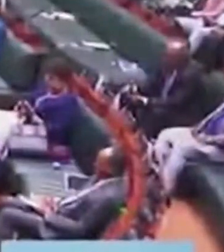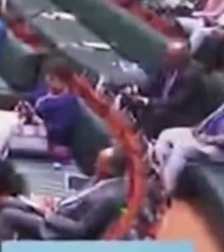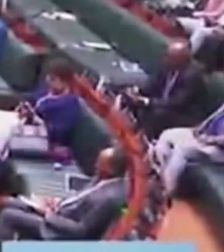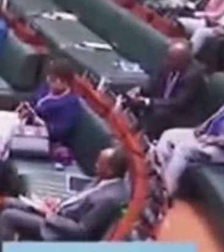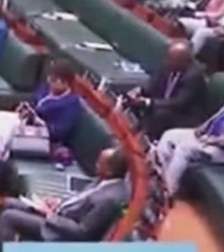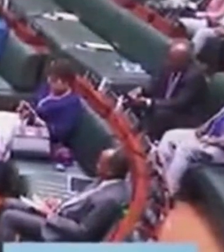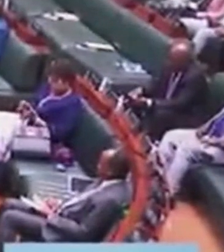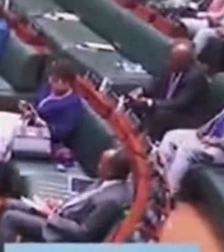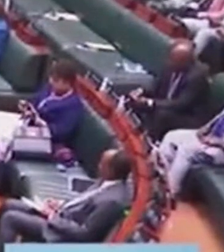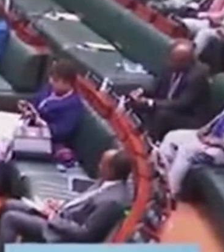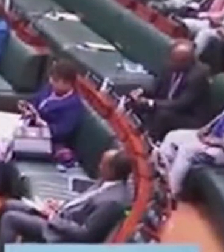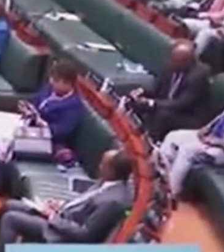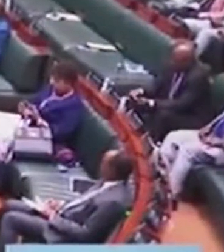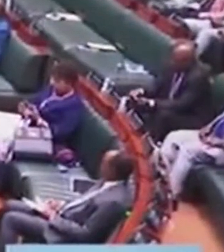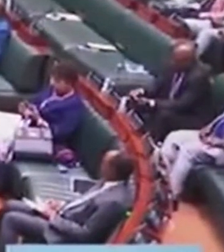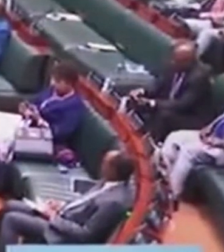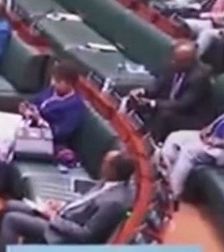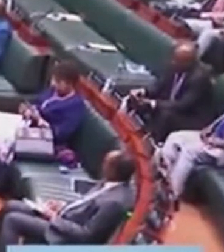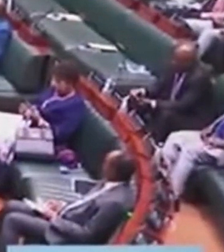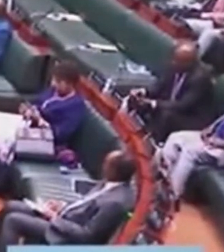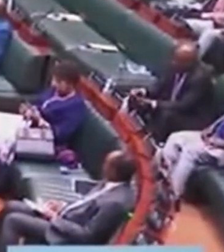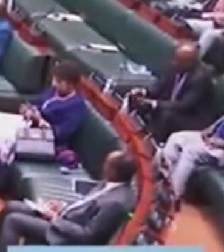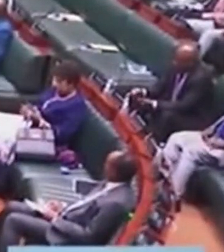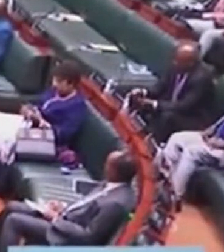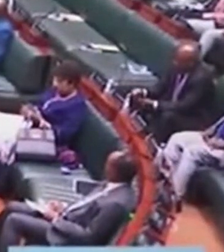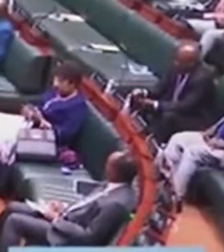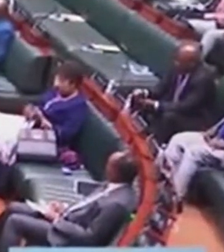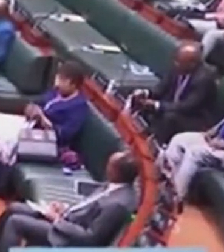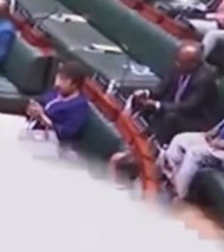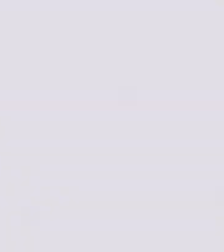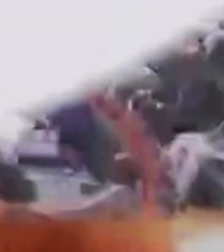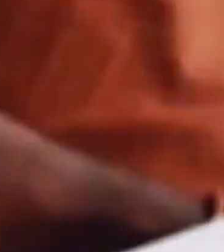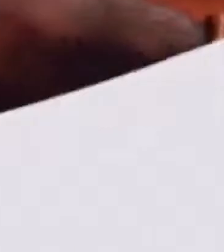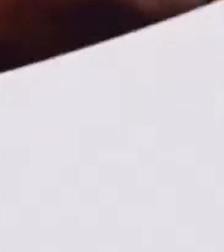watch parliamentary debates live on our YouTube channel.